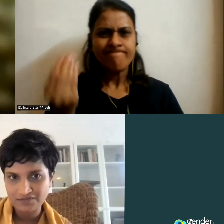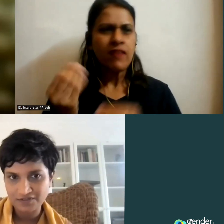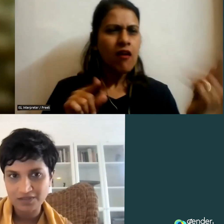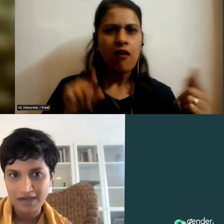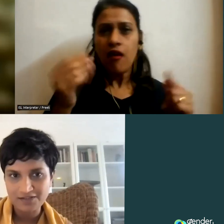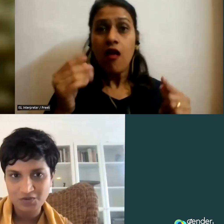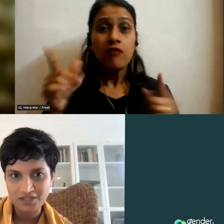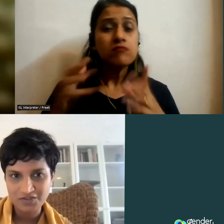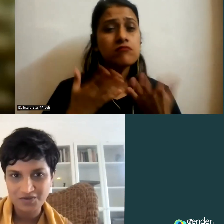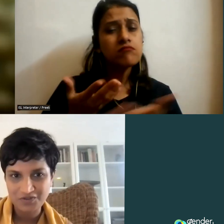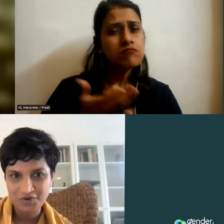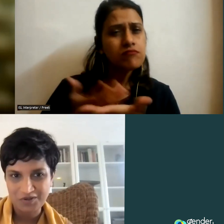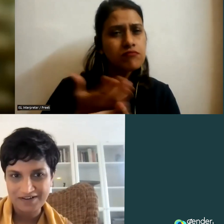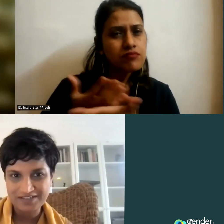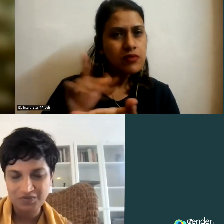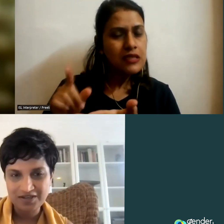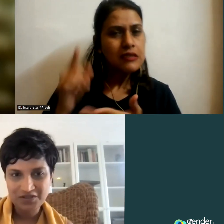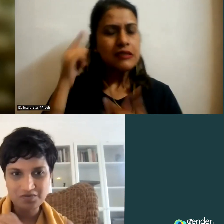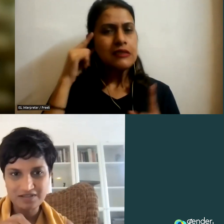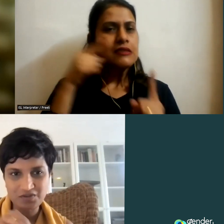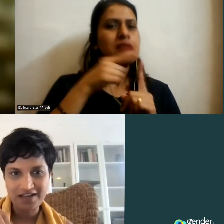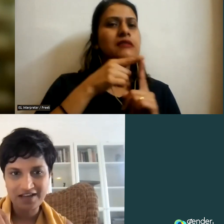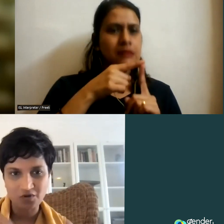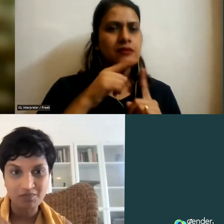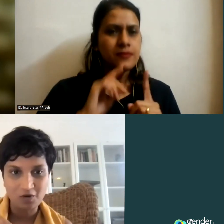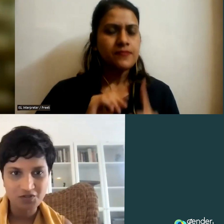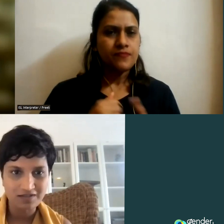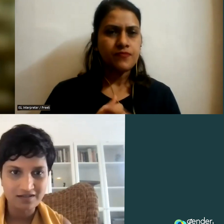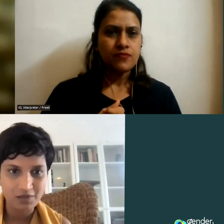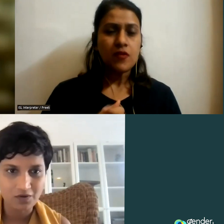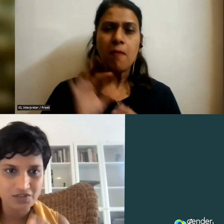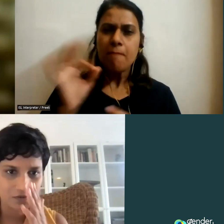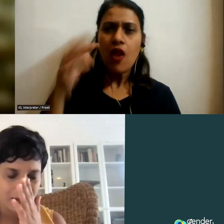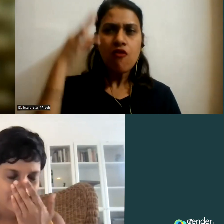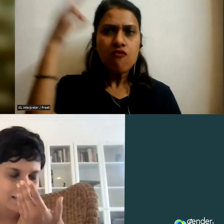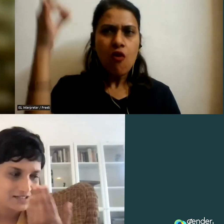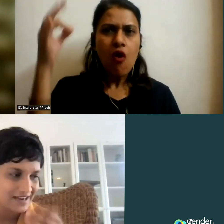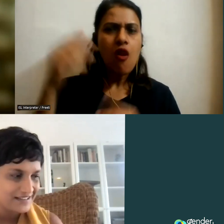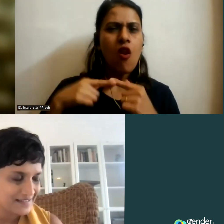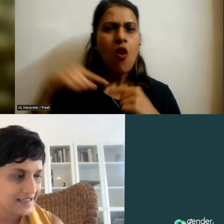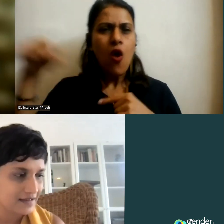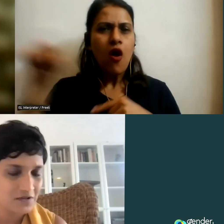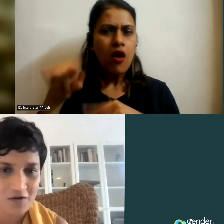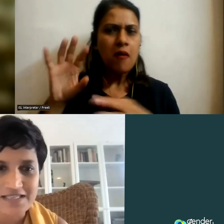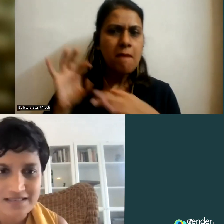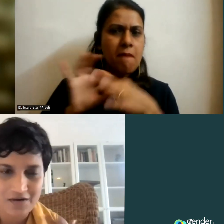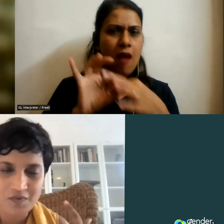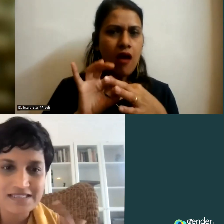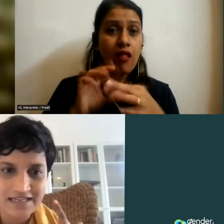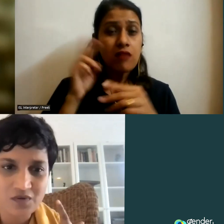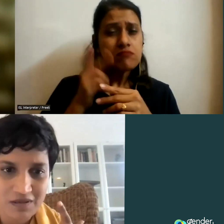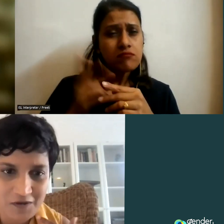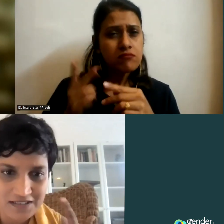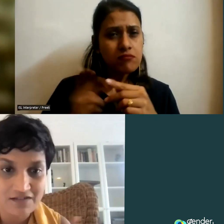point of, the milestone that you call, right, to evaluate what belonged to you and didn't belong to you. And she said this anecdote had